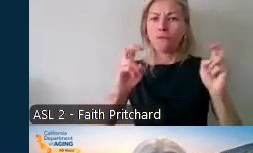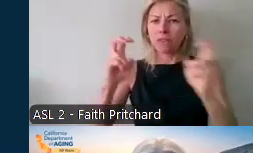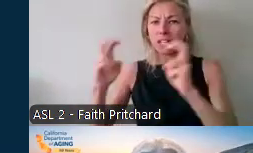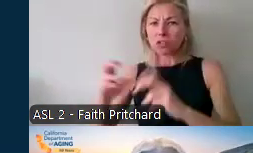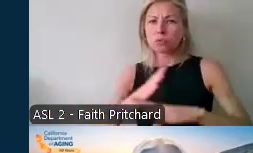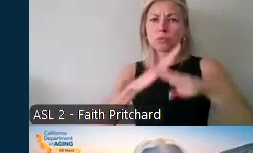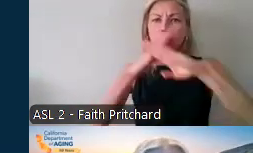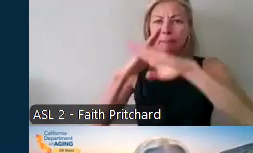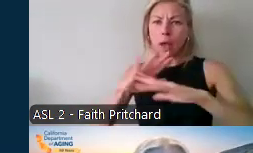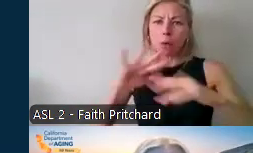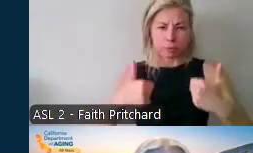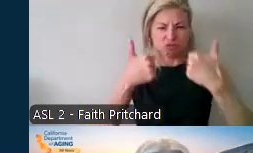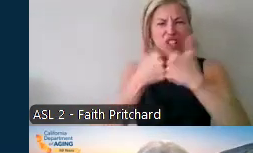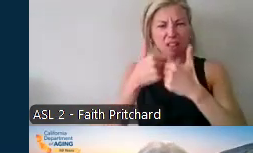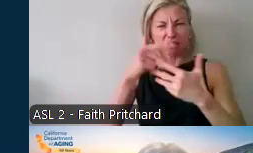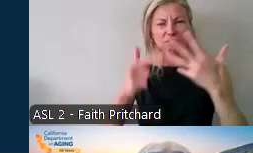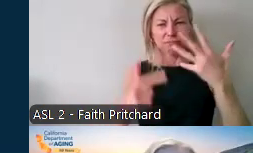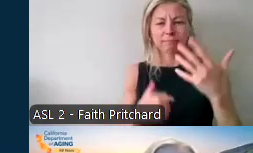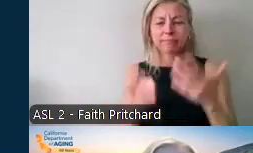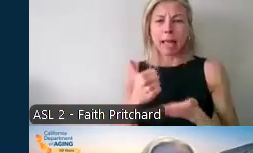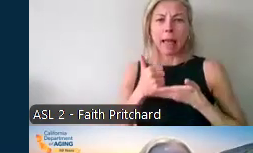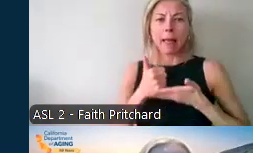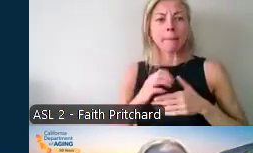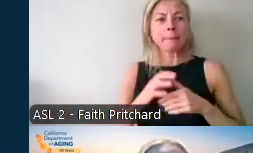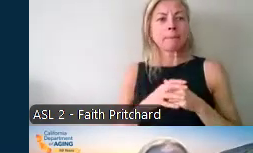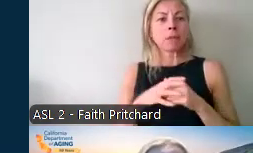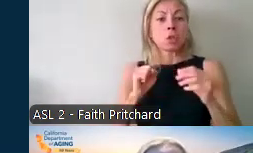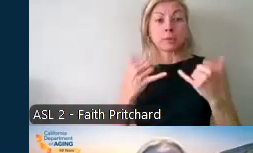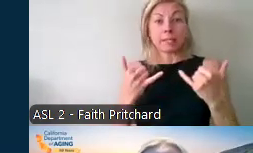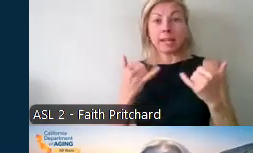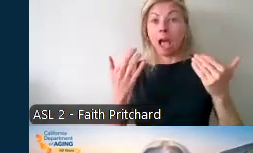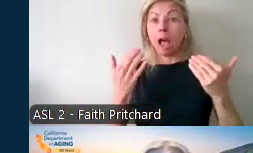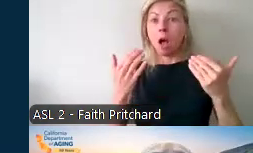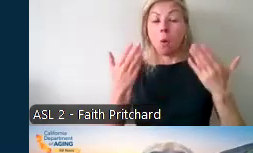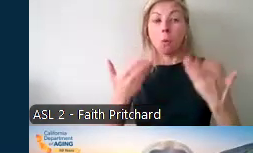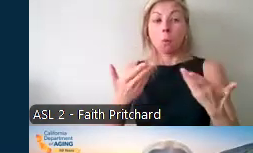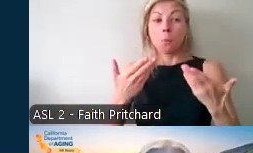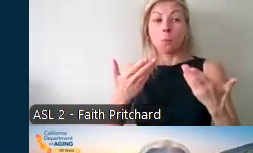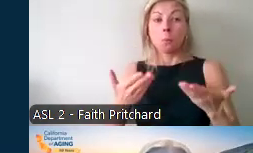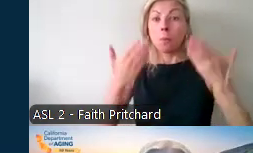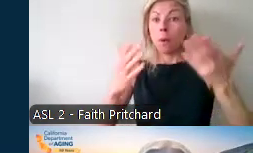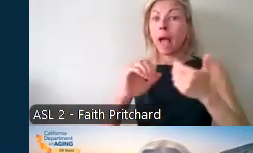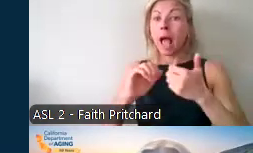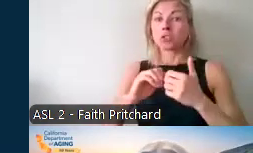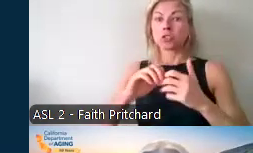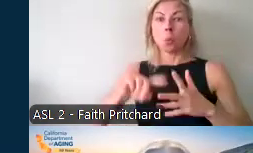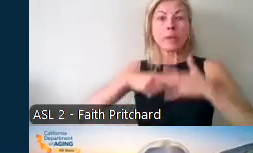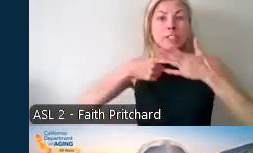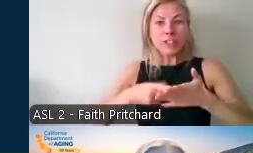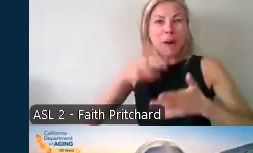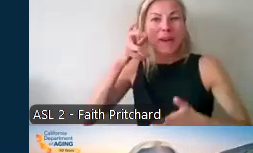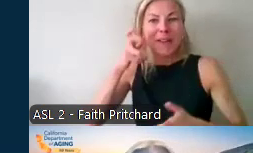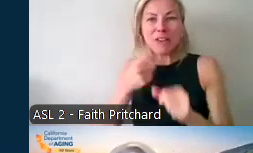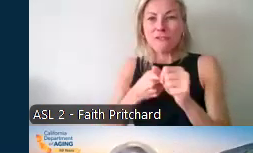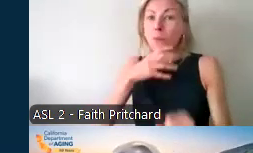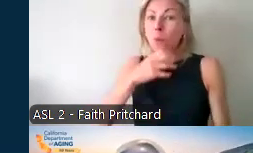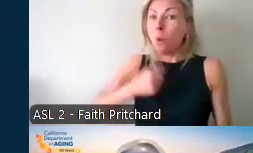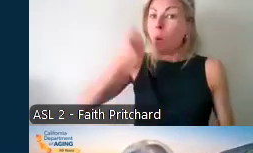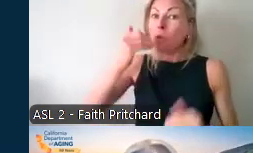barriers, and challenges as well. So we are proposing that we start the day with hearing directly from the consumers, older adults, people